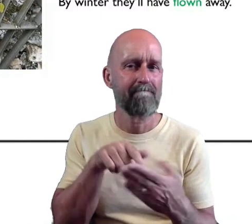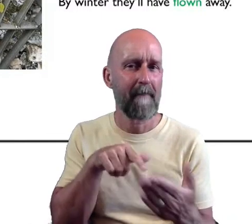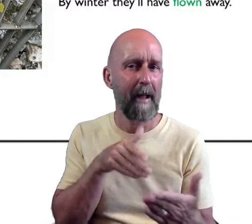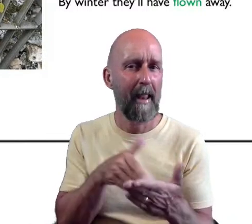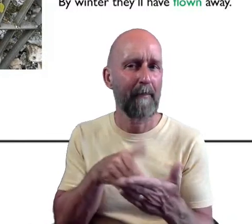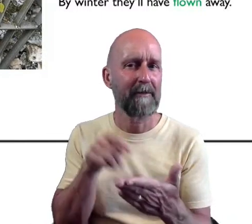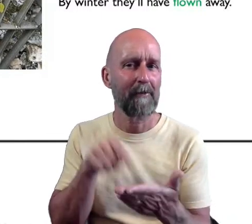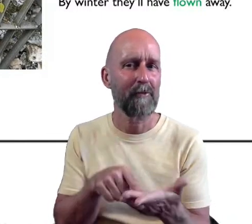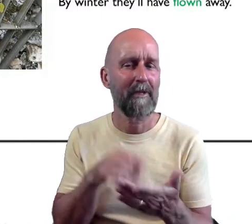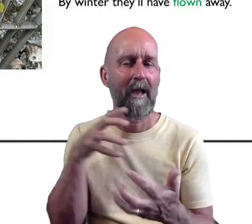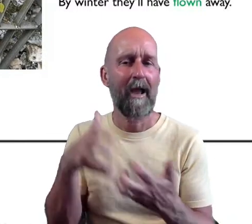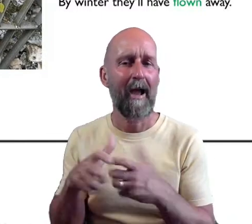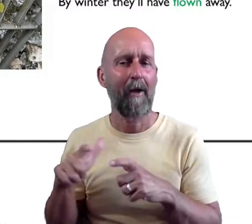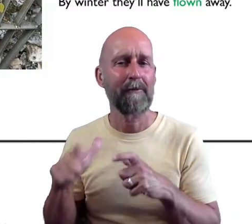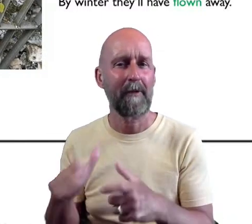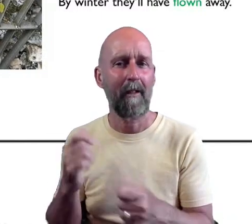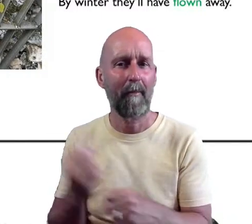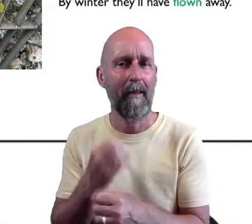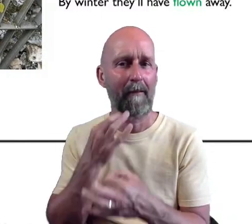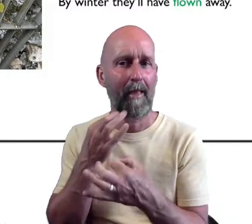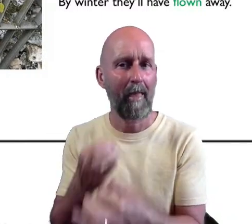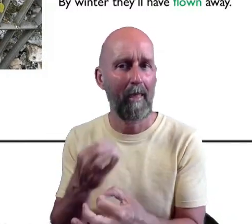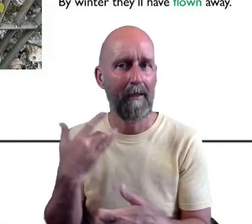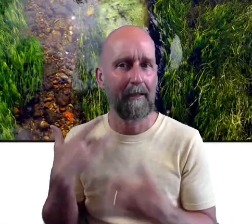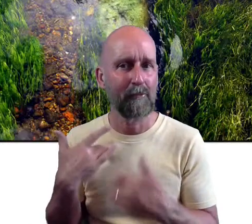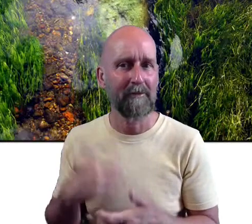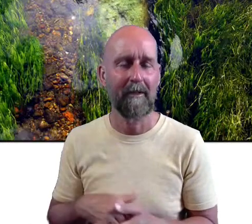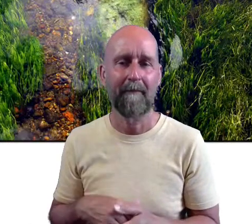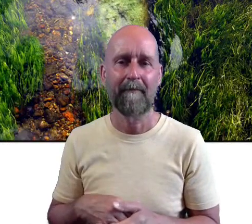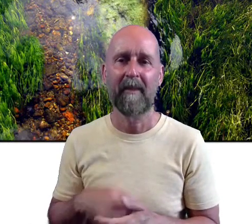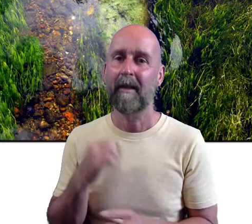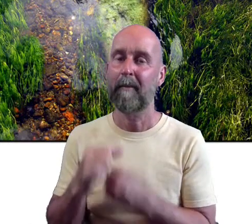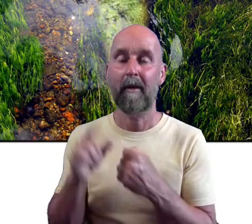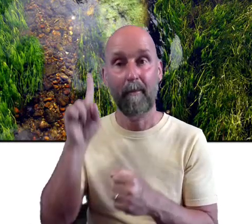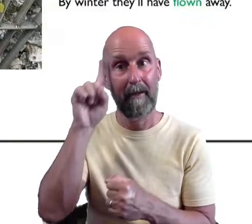that's still really interesting? It becomes a source of inspiration.